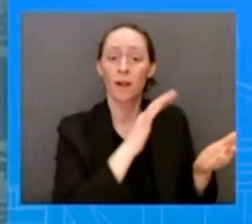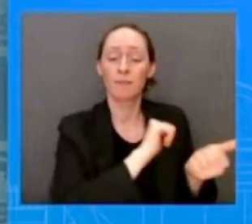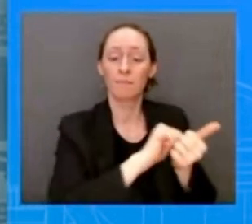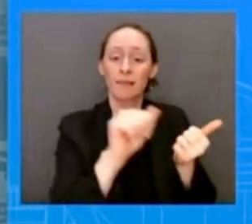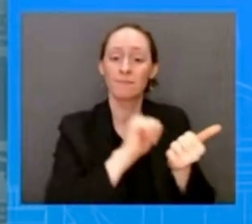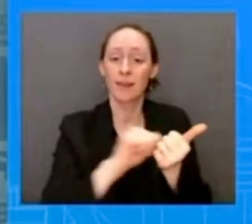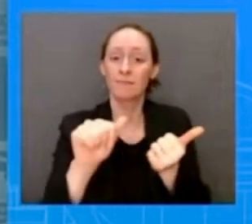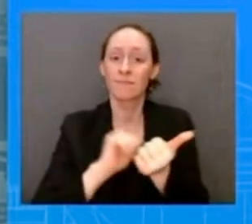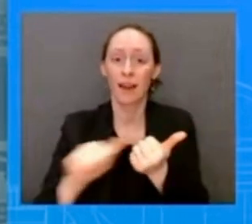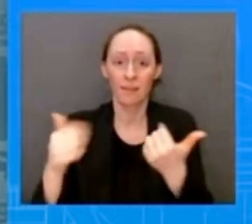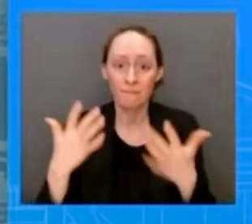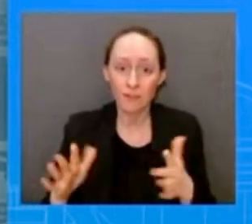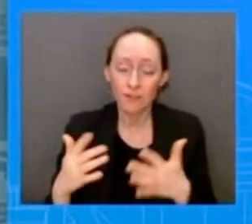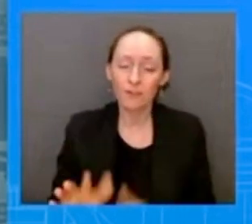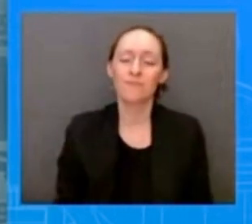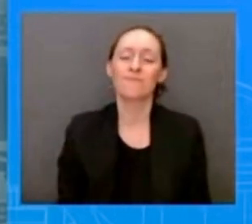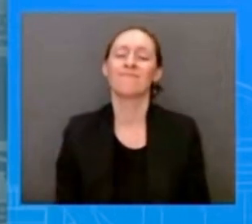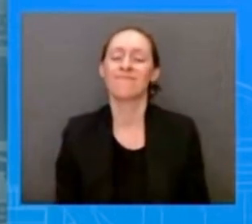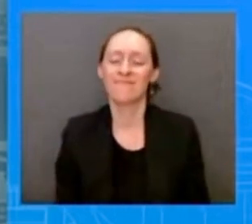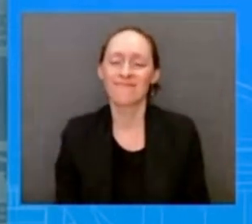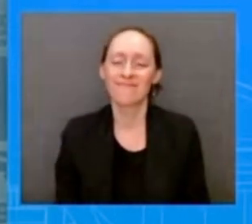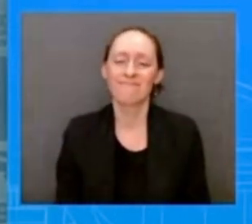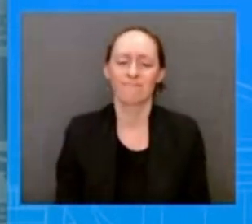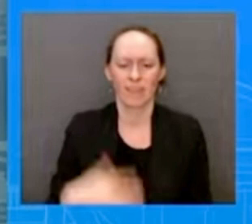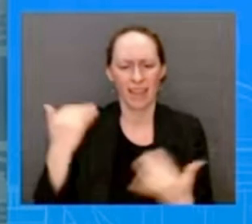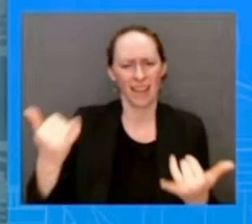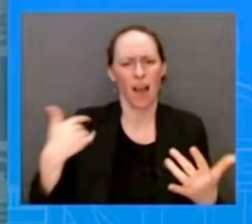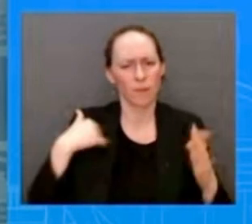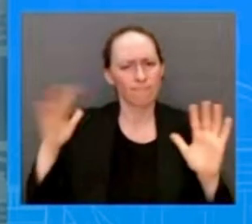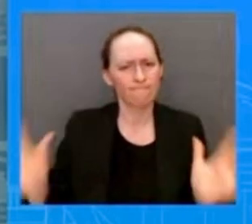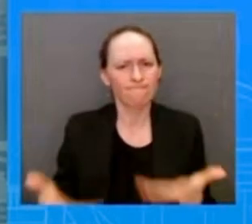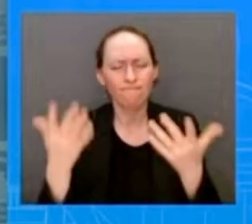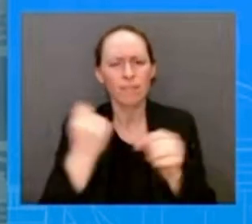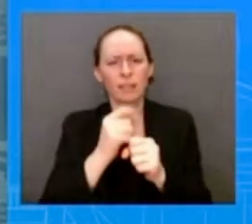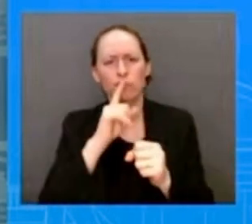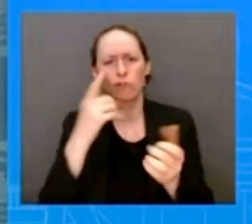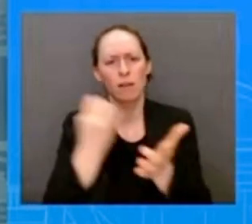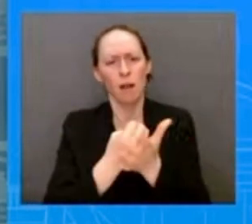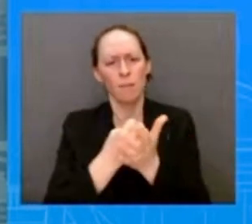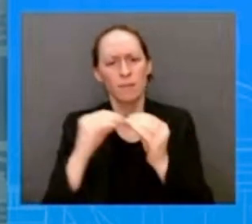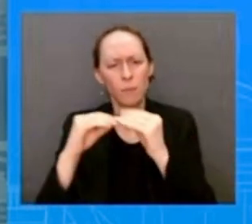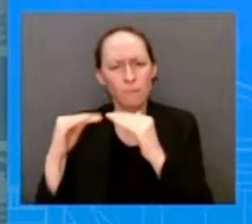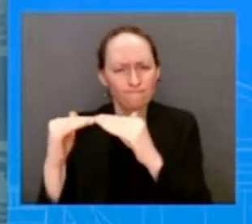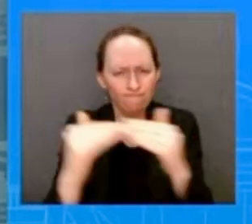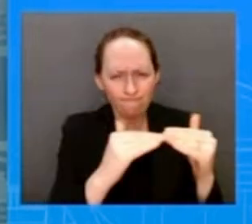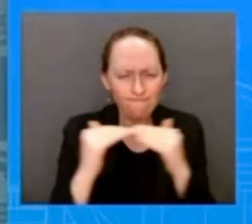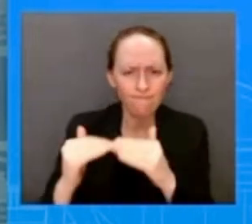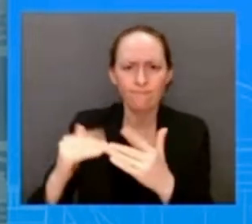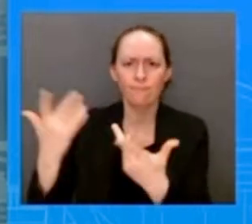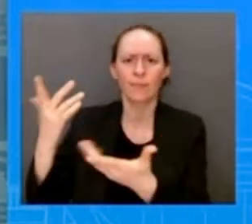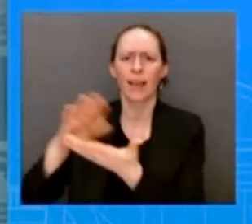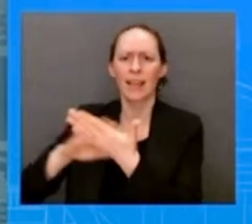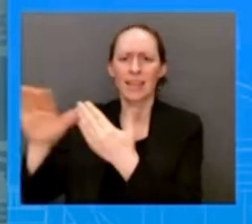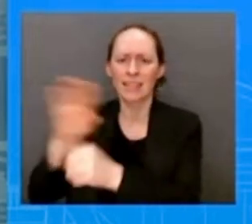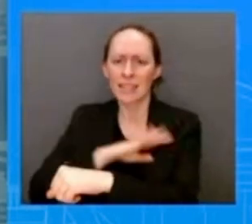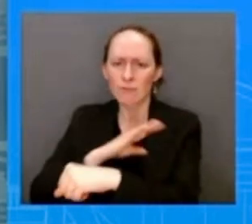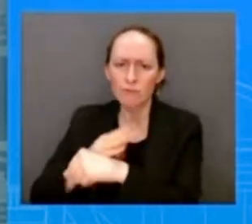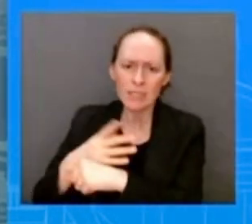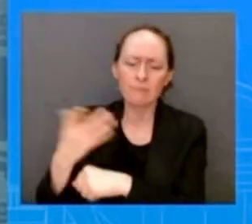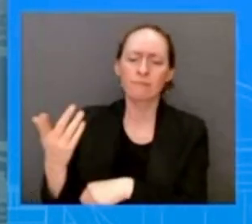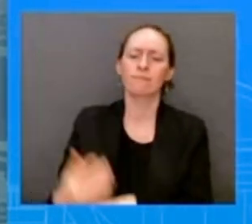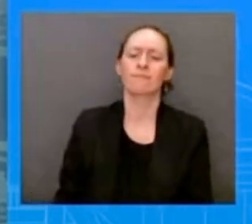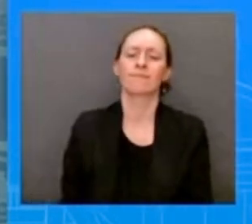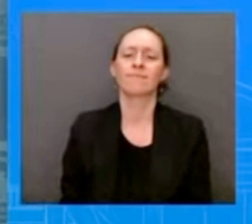economy, a clean energy transition, a stronger democracy, and a more competitive workforce. With the national